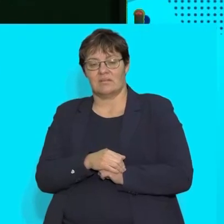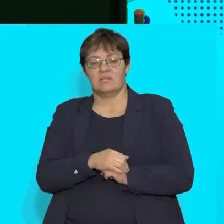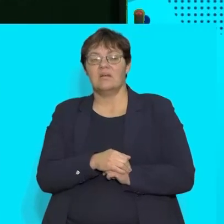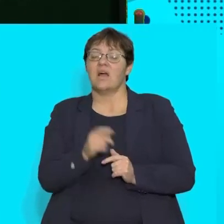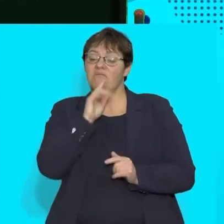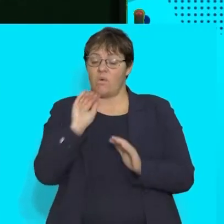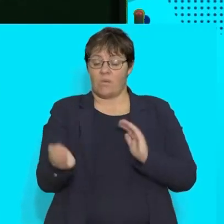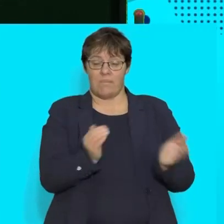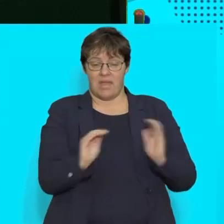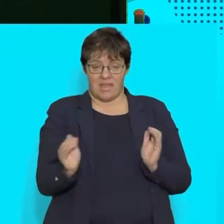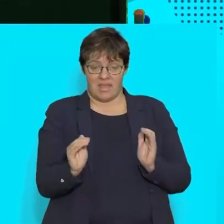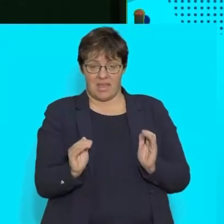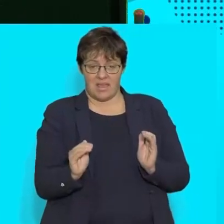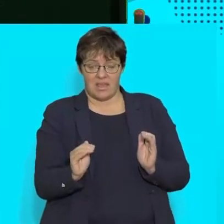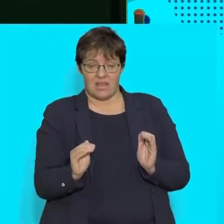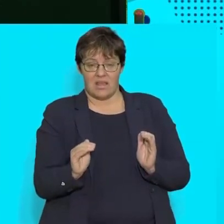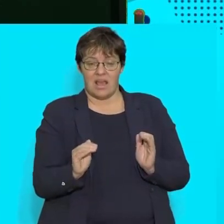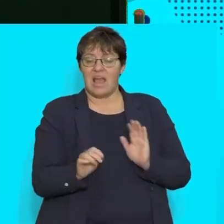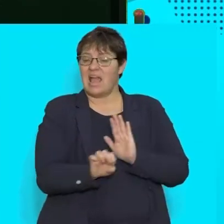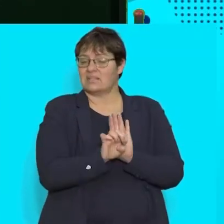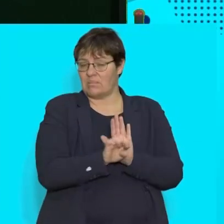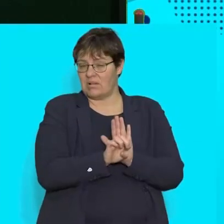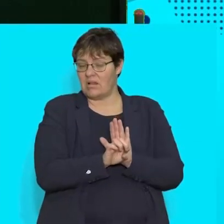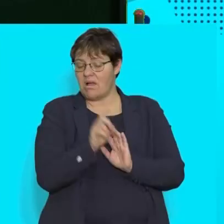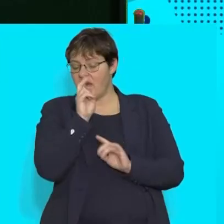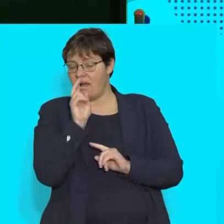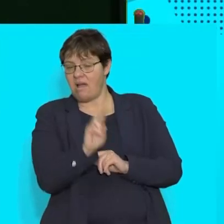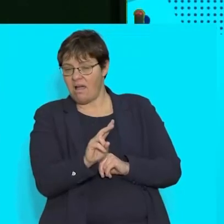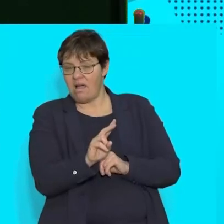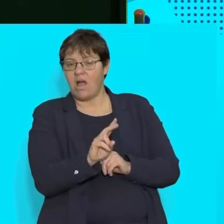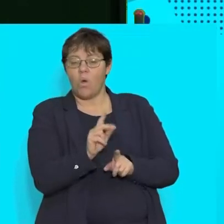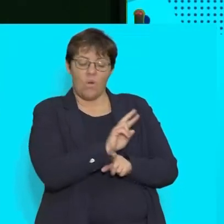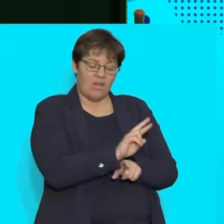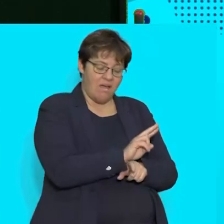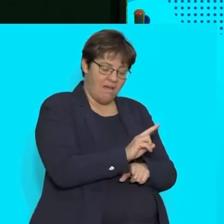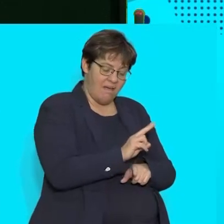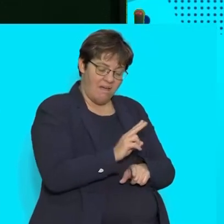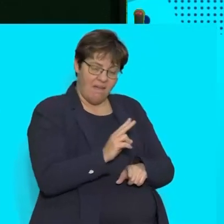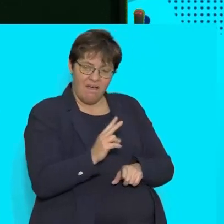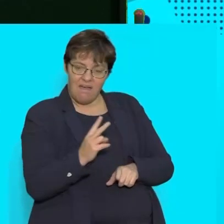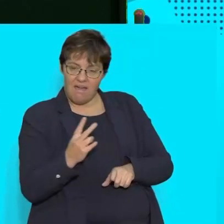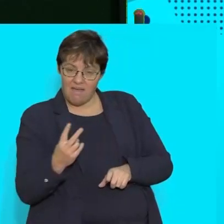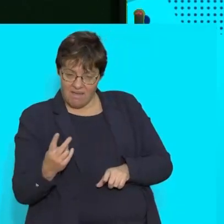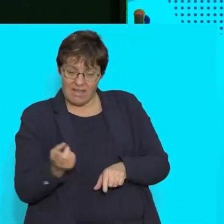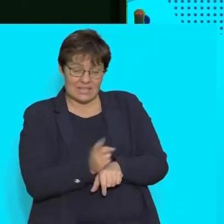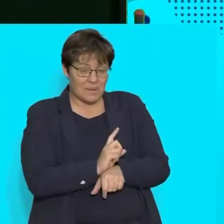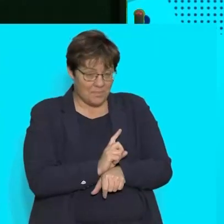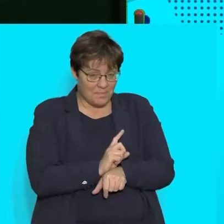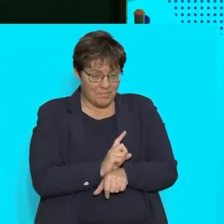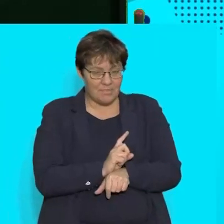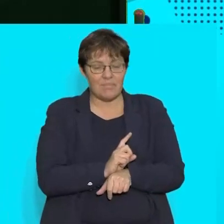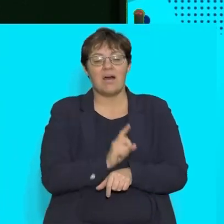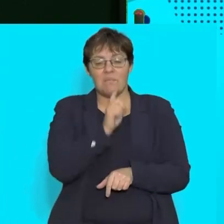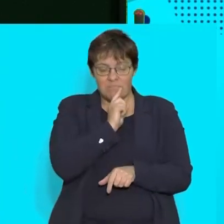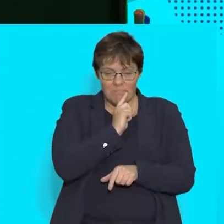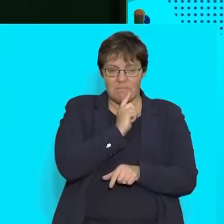compare that to what has happened in the example, we notice that gradually over a short period of time, we see that there's an